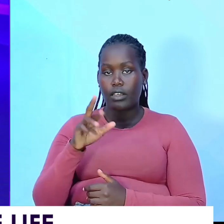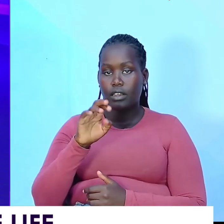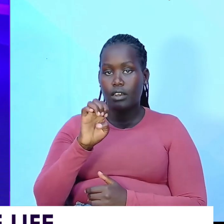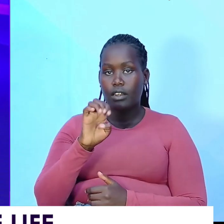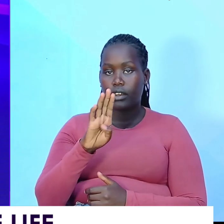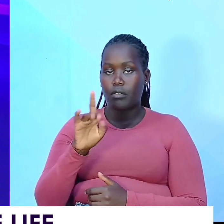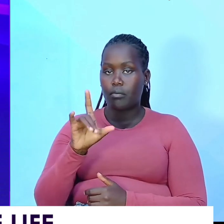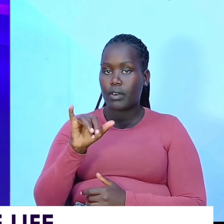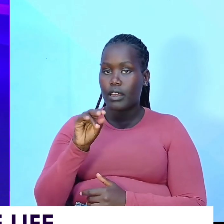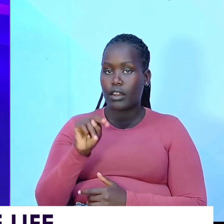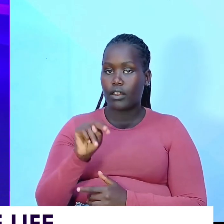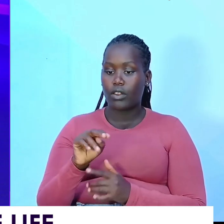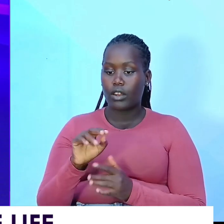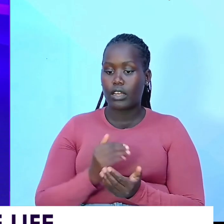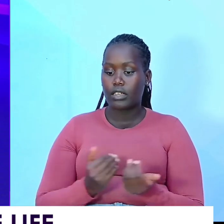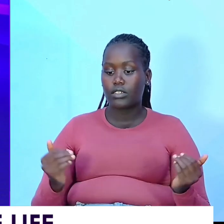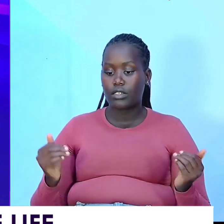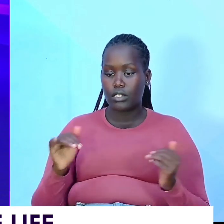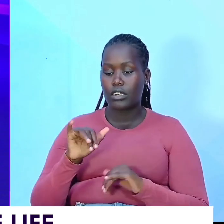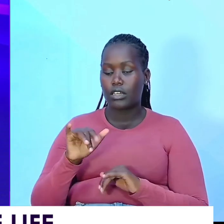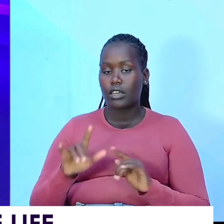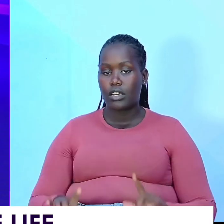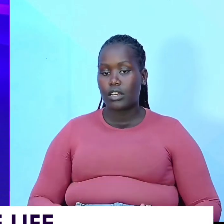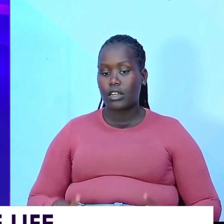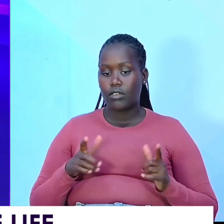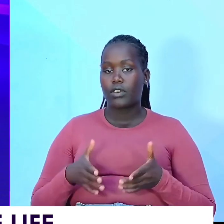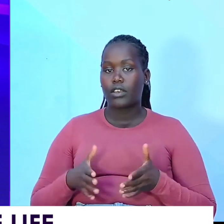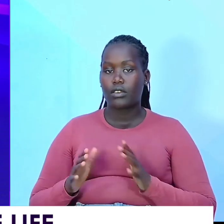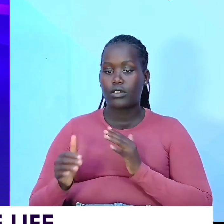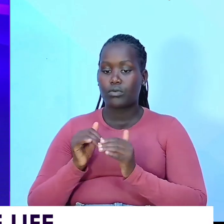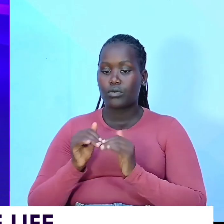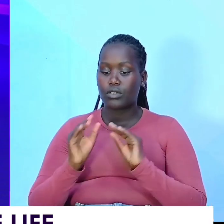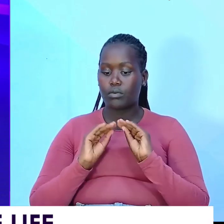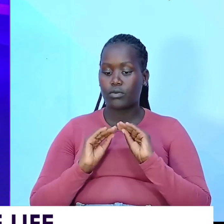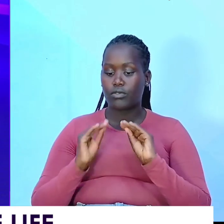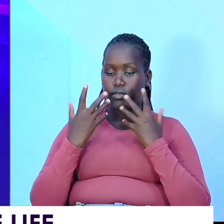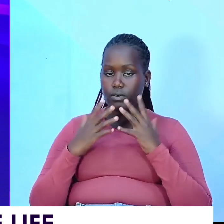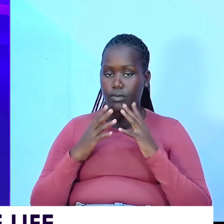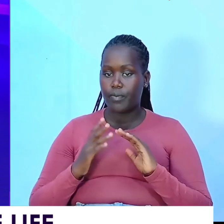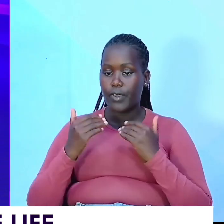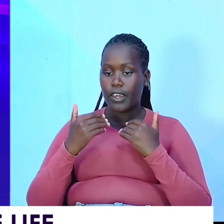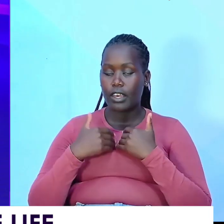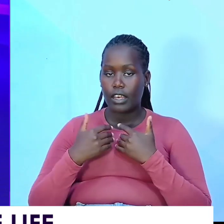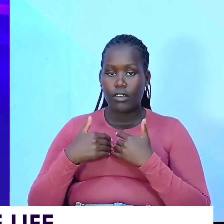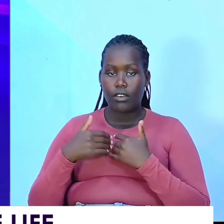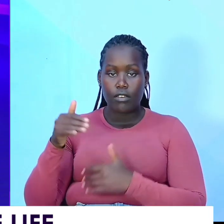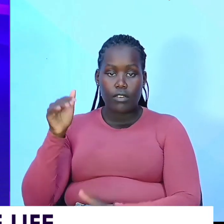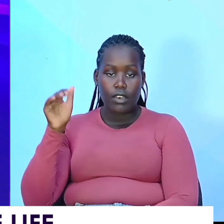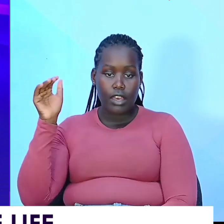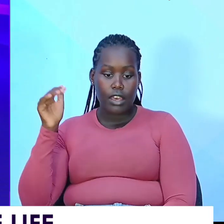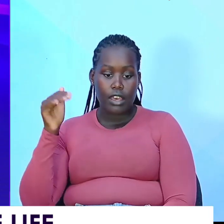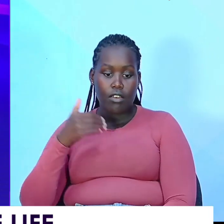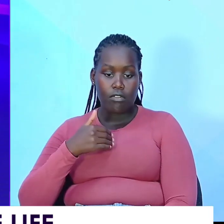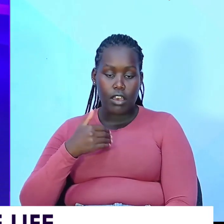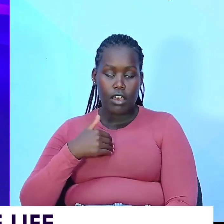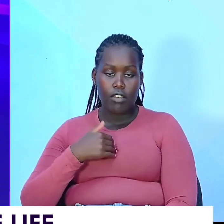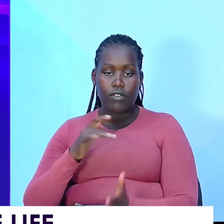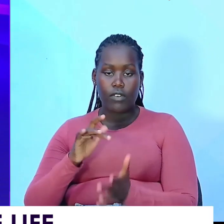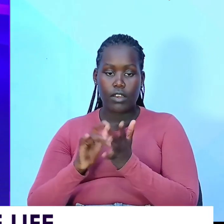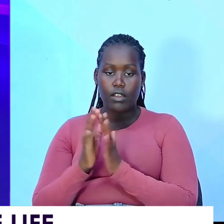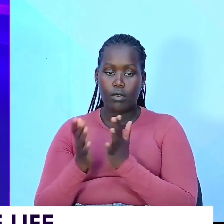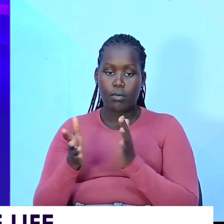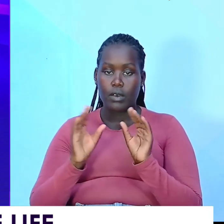children, being that they are living the ways that they have been taught. We've heard in the Bible, it's written that teach and train a child in the